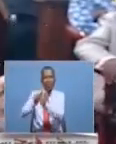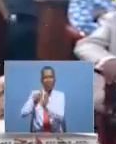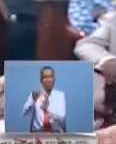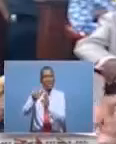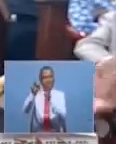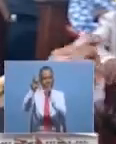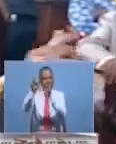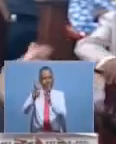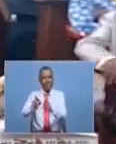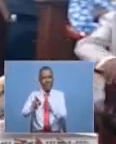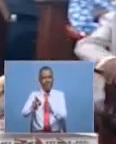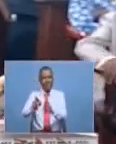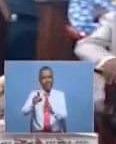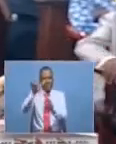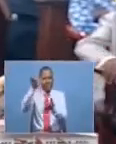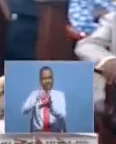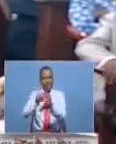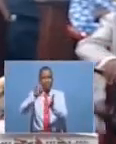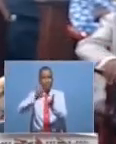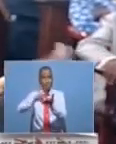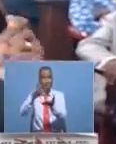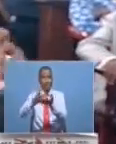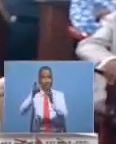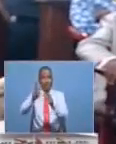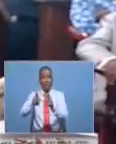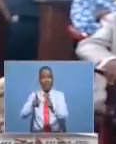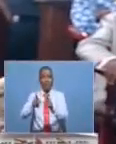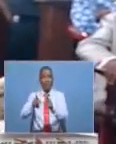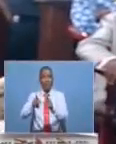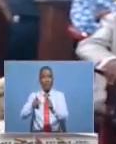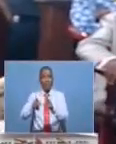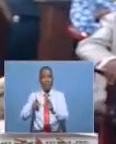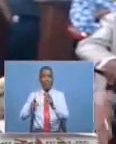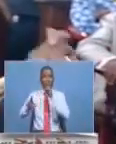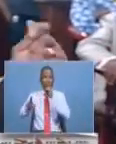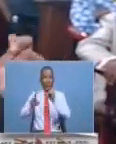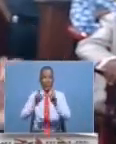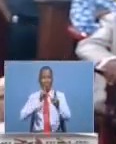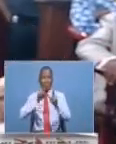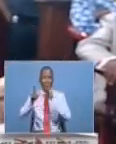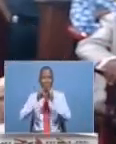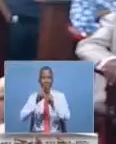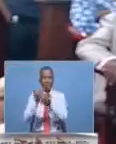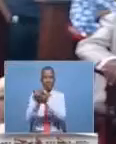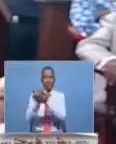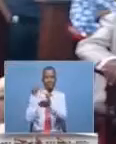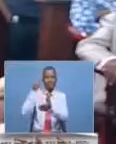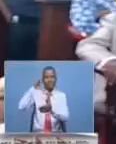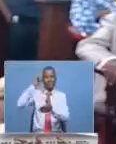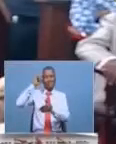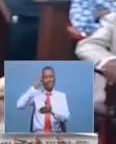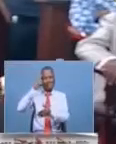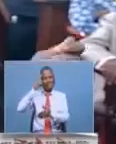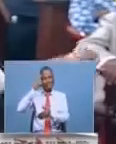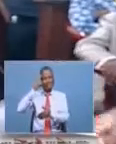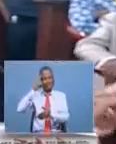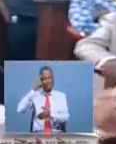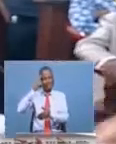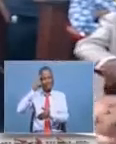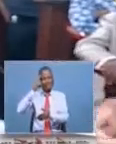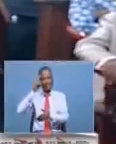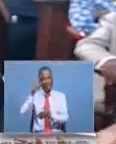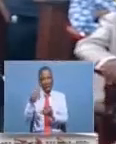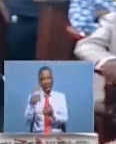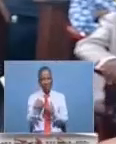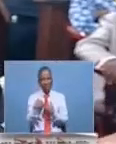that, if that witness is conclusively presumed to have put